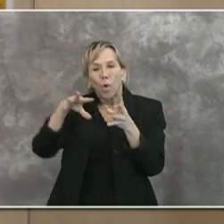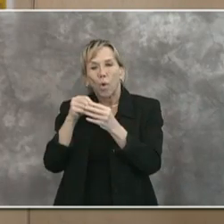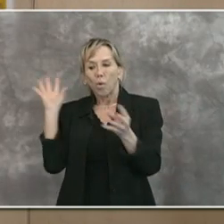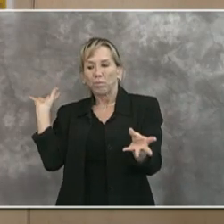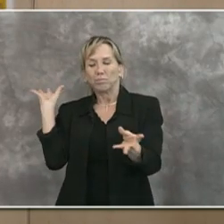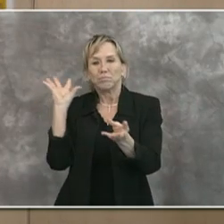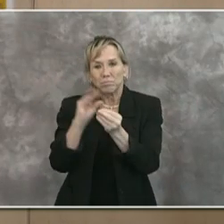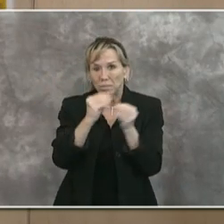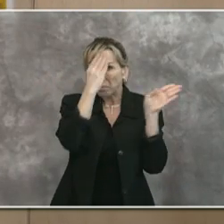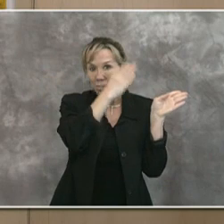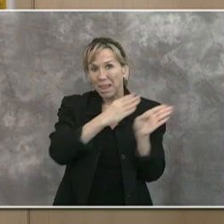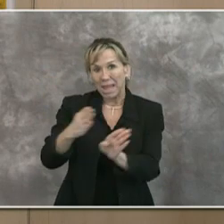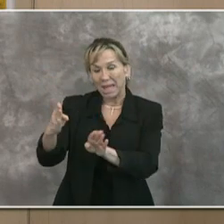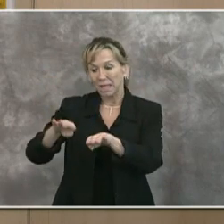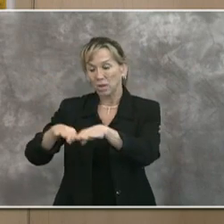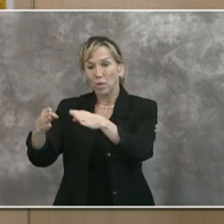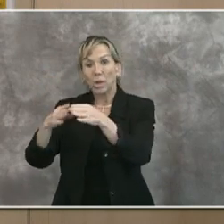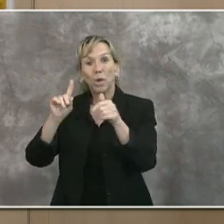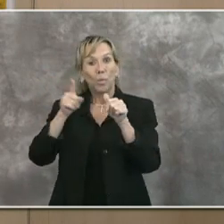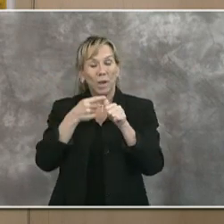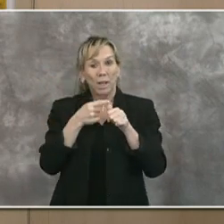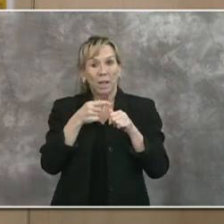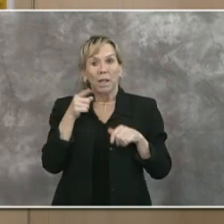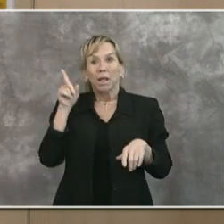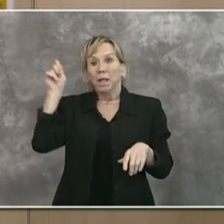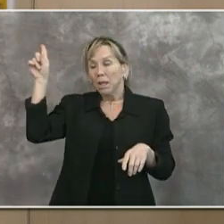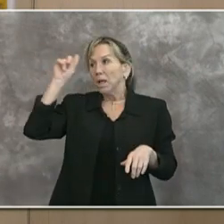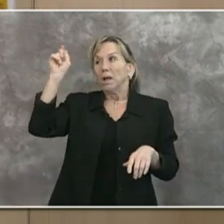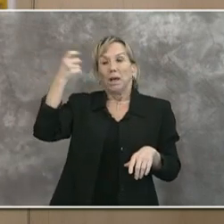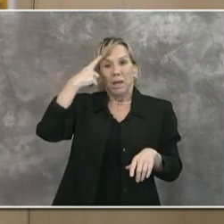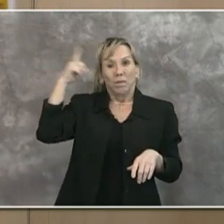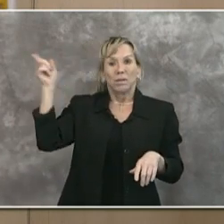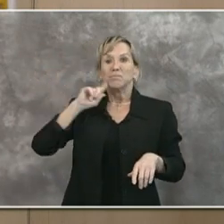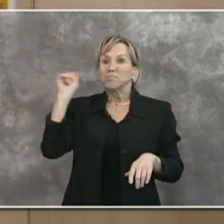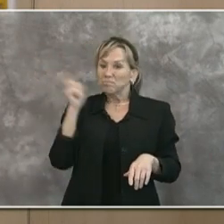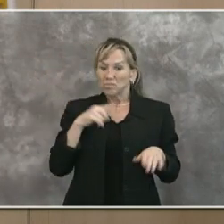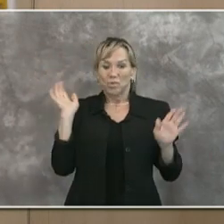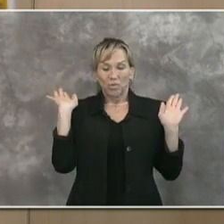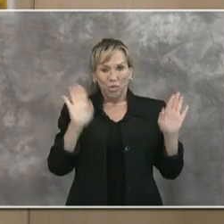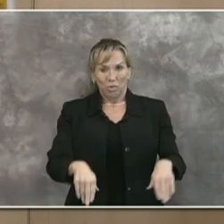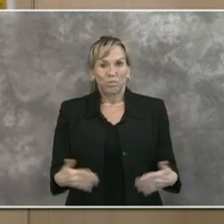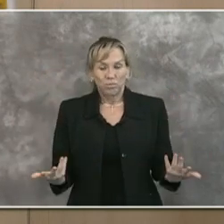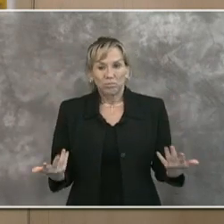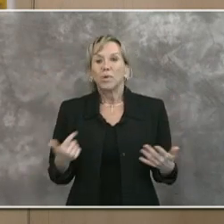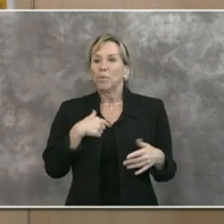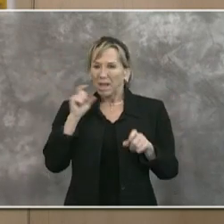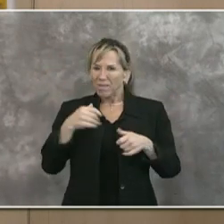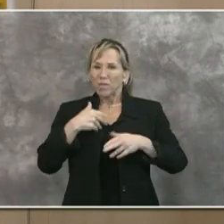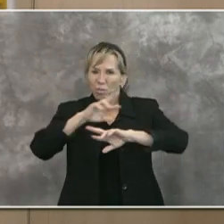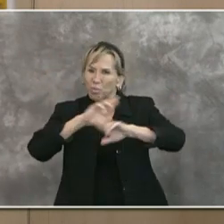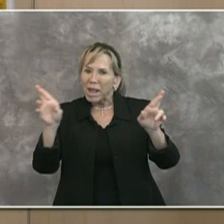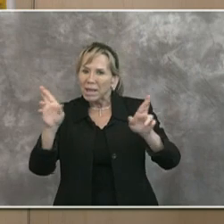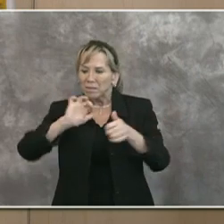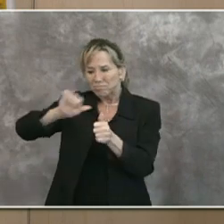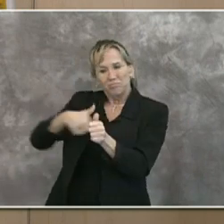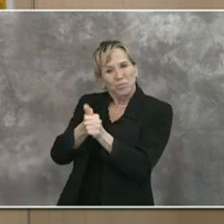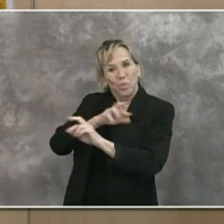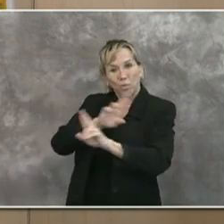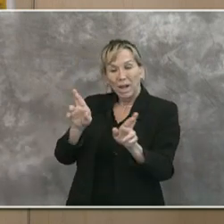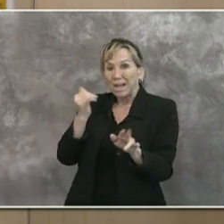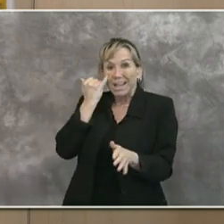process. Once we get the go-ahead from the governor, we have to be ready. And if we don't have those 5 metrics